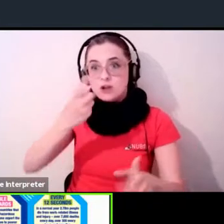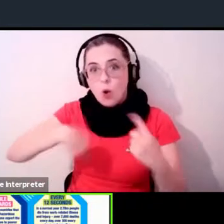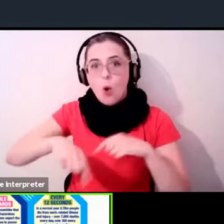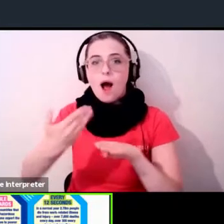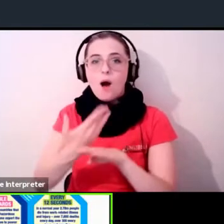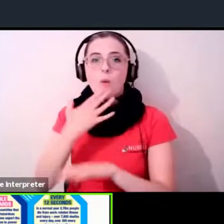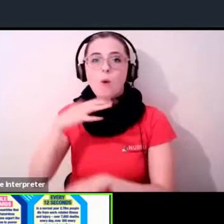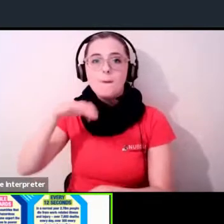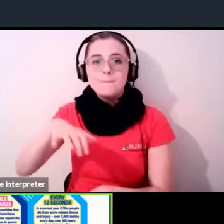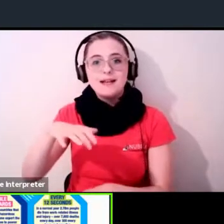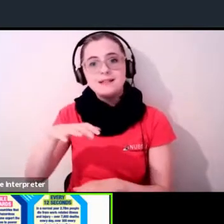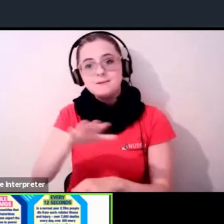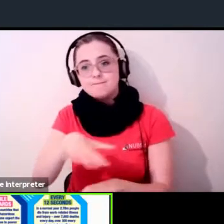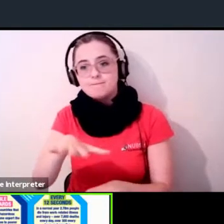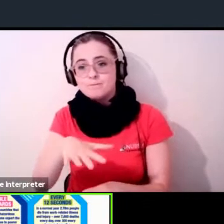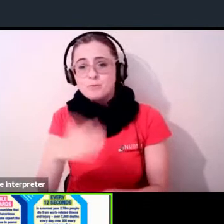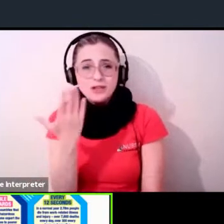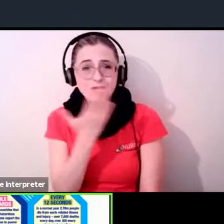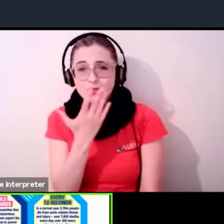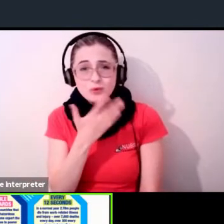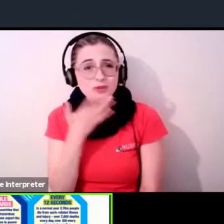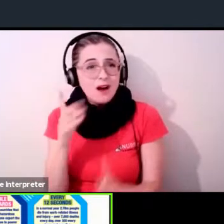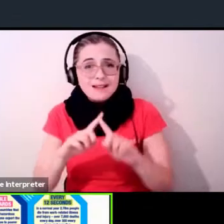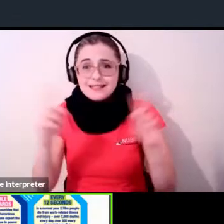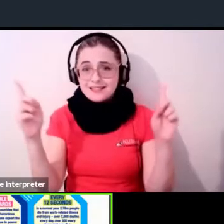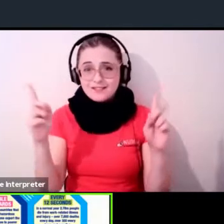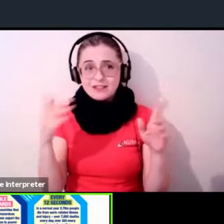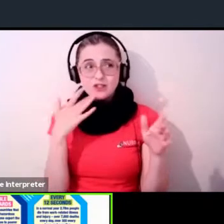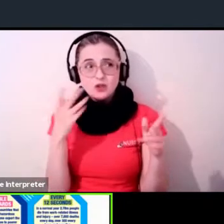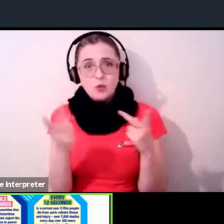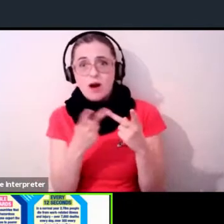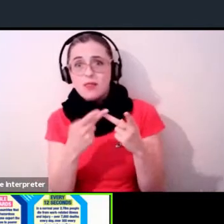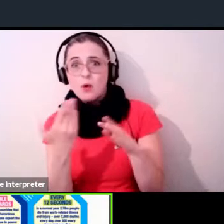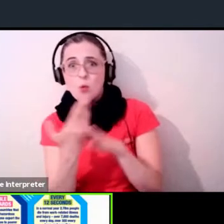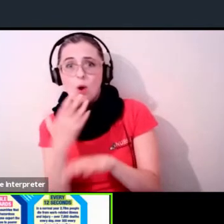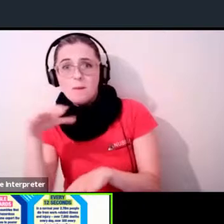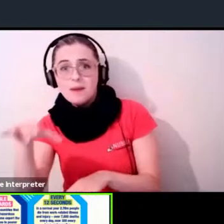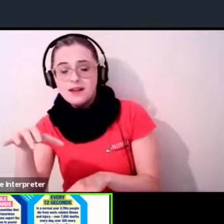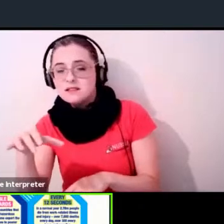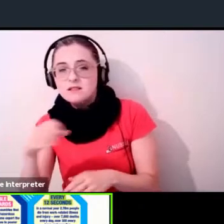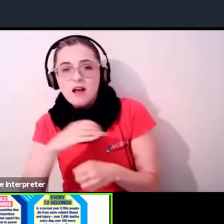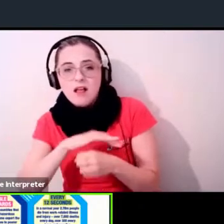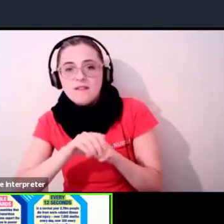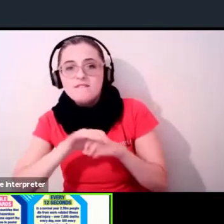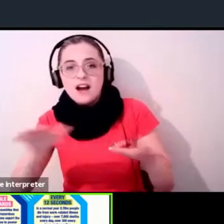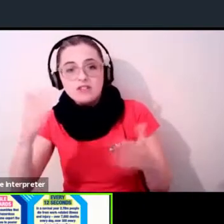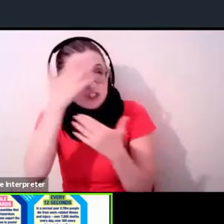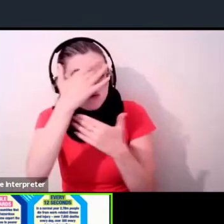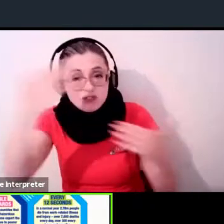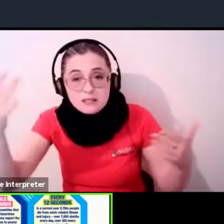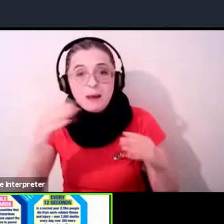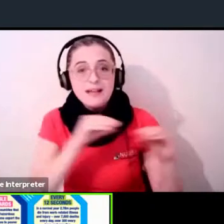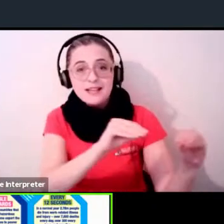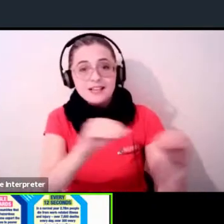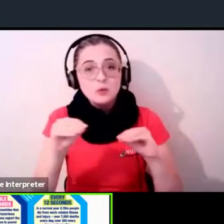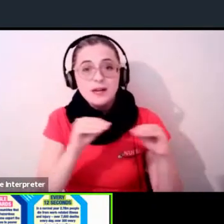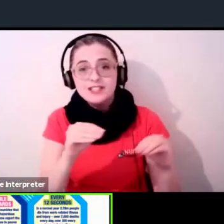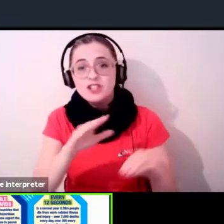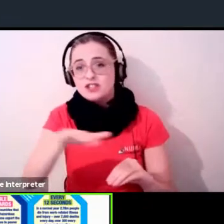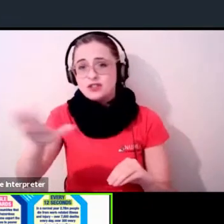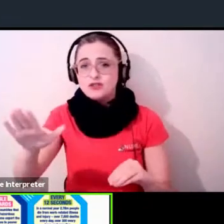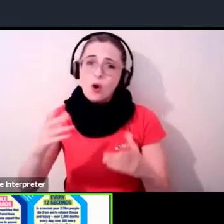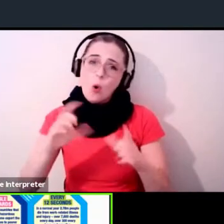settings. Schools are no different than any other workplace. The virus doesn't respect education, children, or classroom